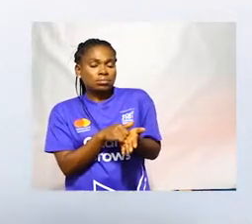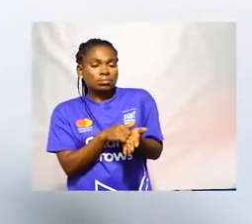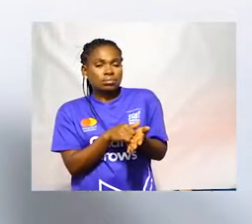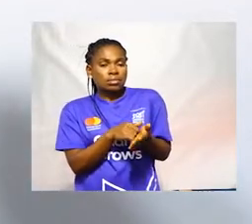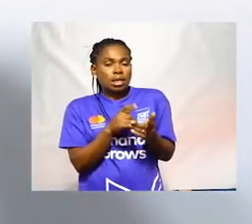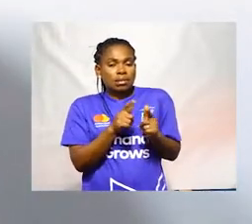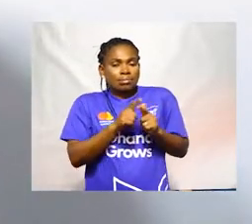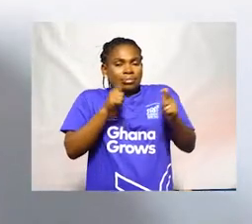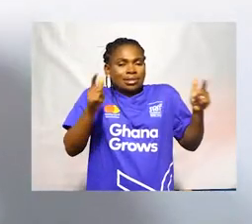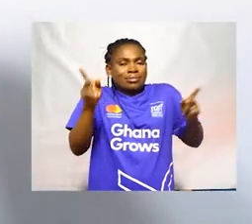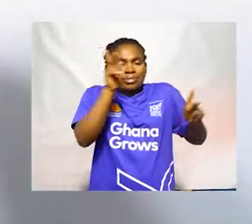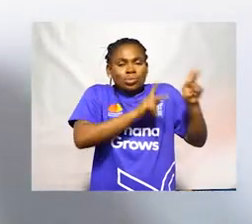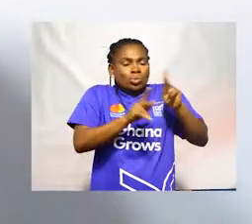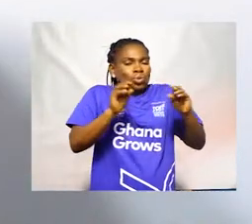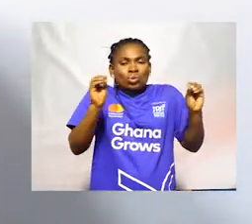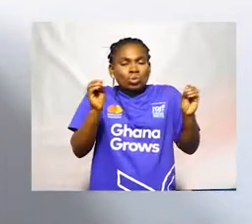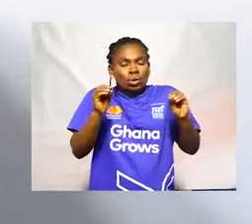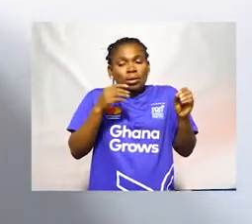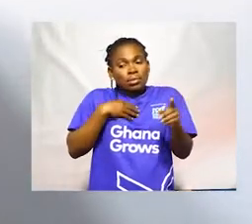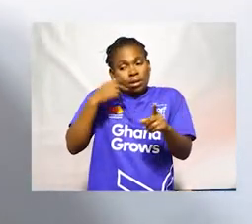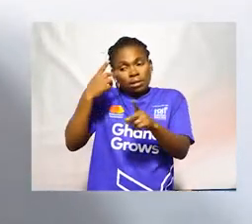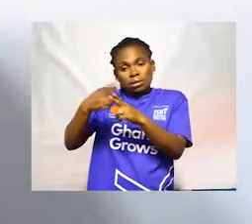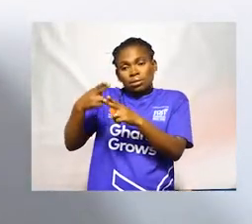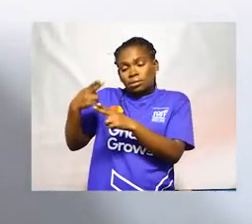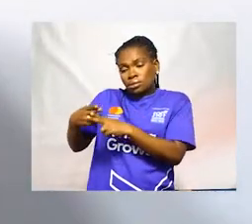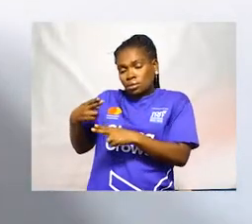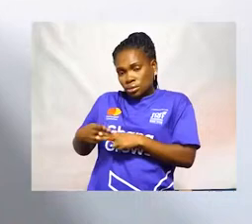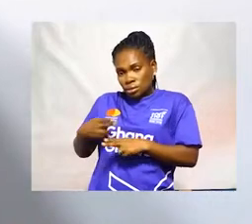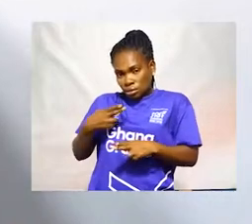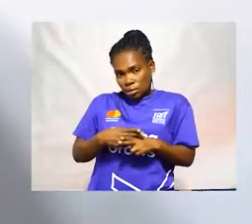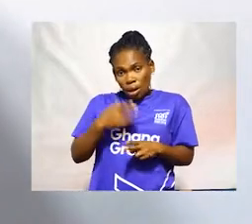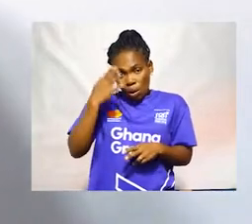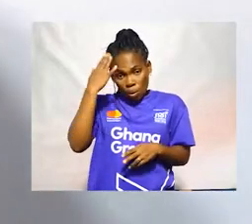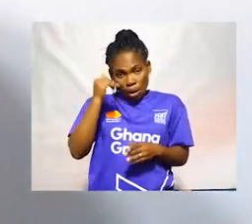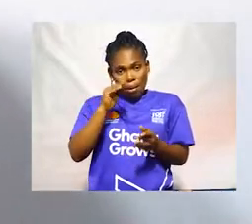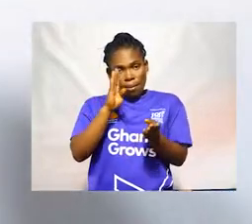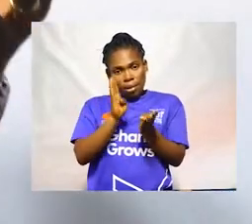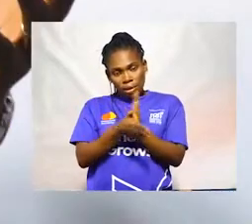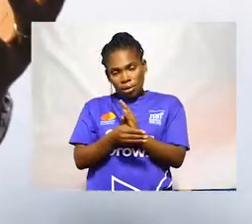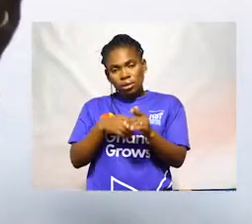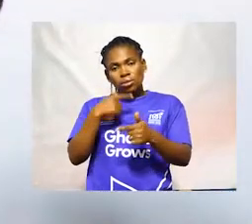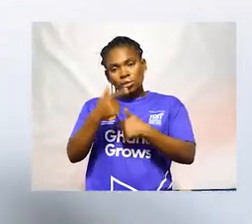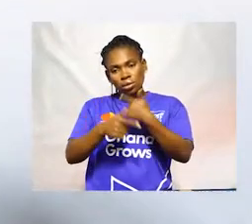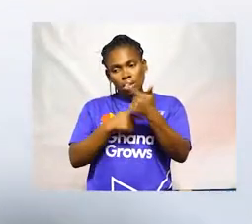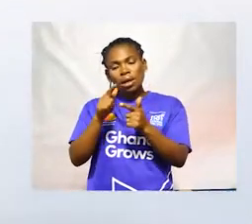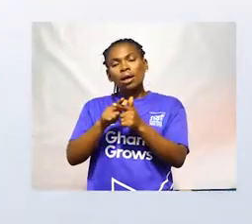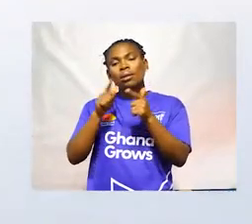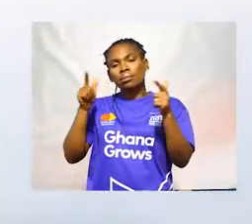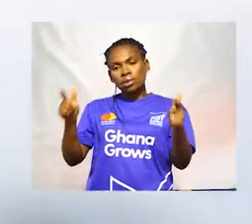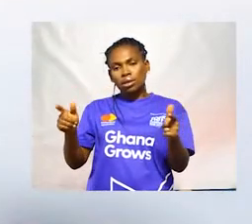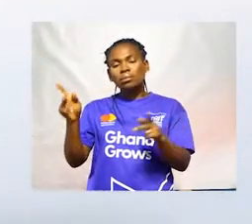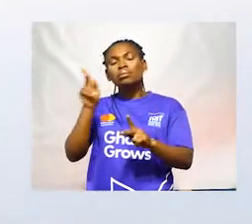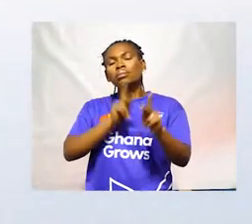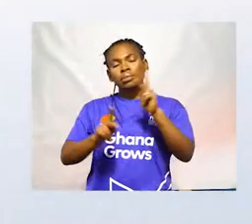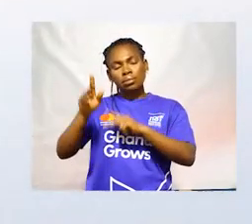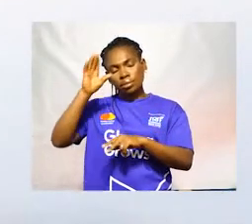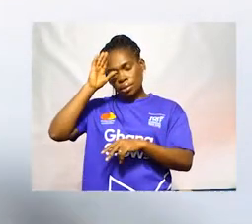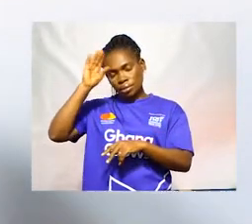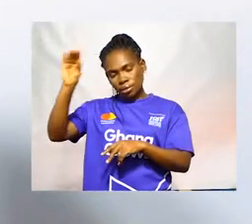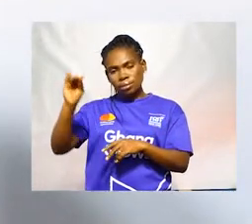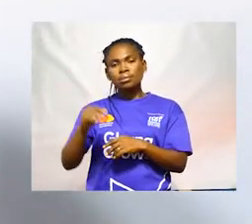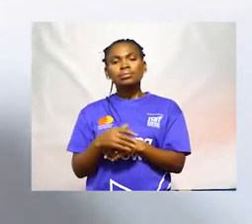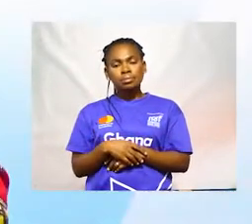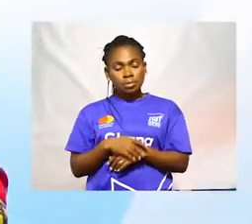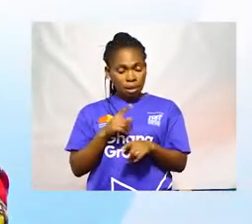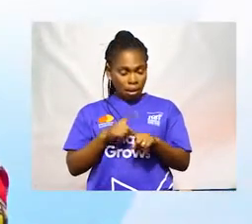big people. I'm mentioning names because by the grace of God, these are big people. These are big men. These are big women. But I